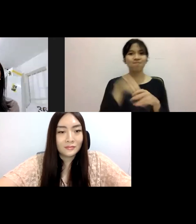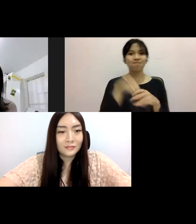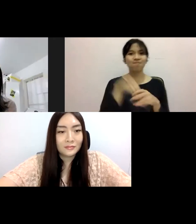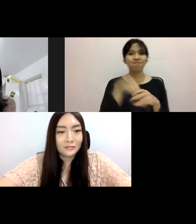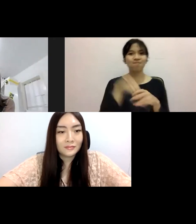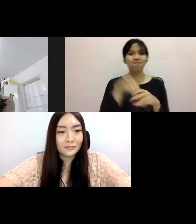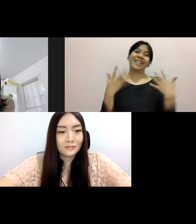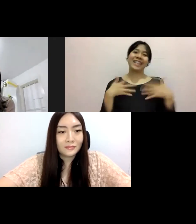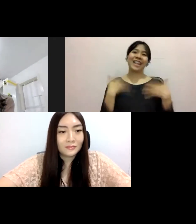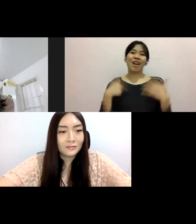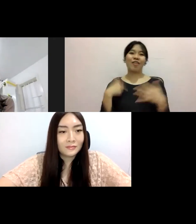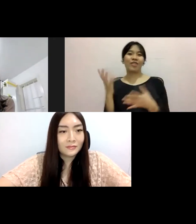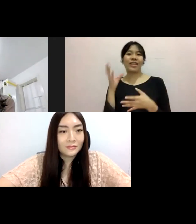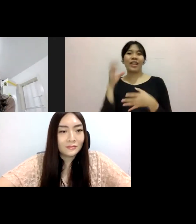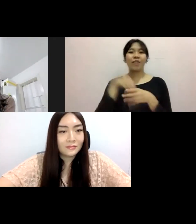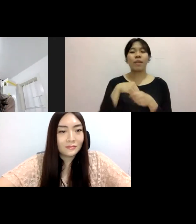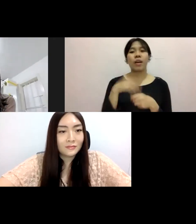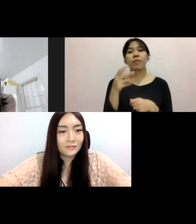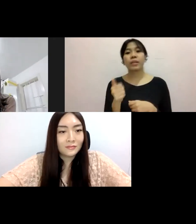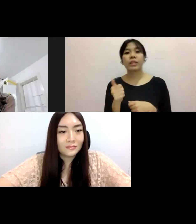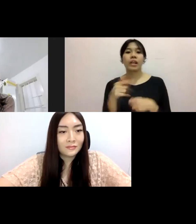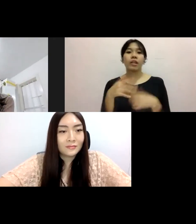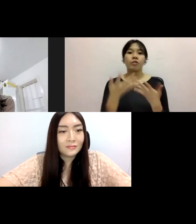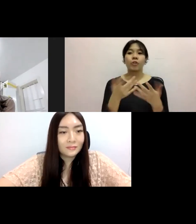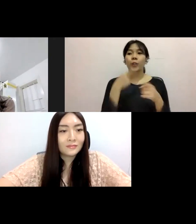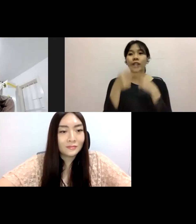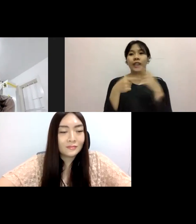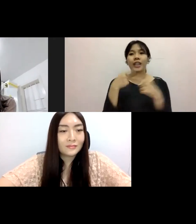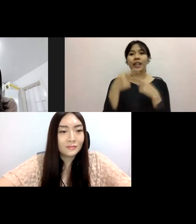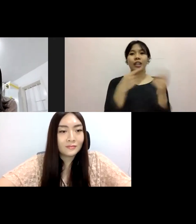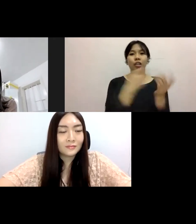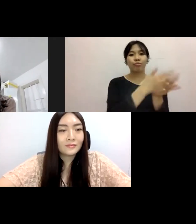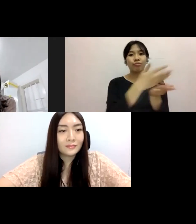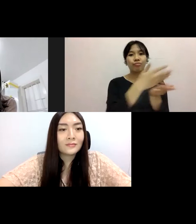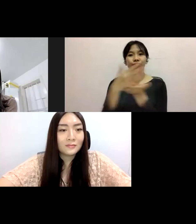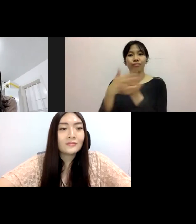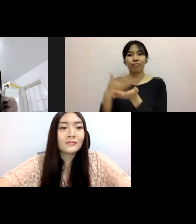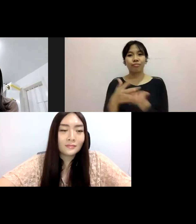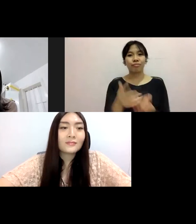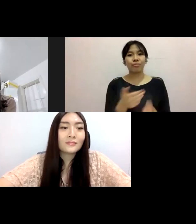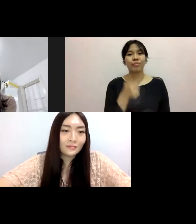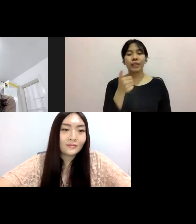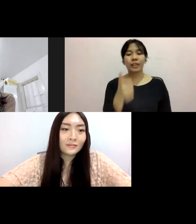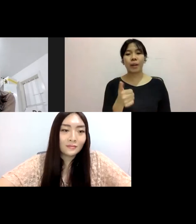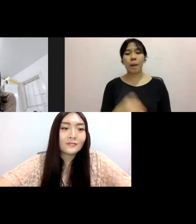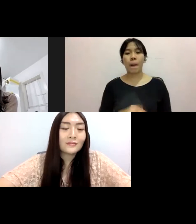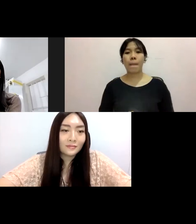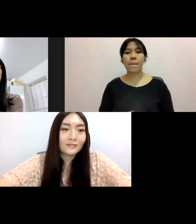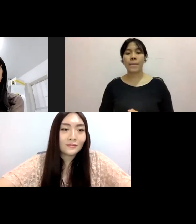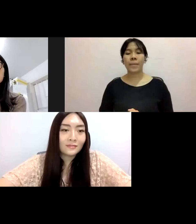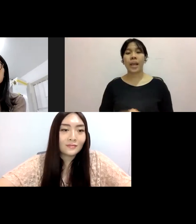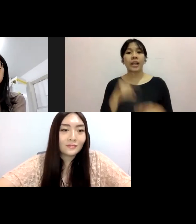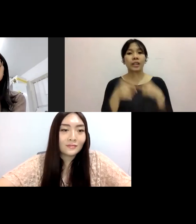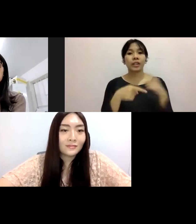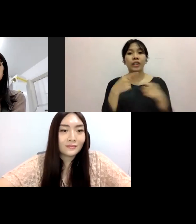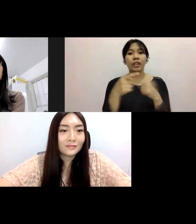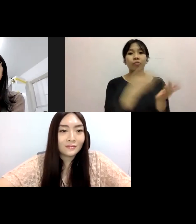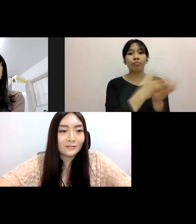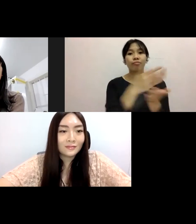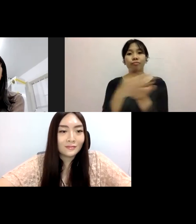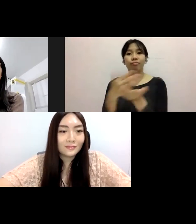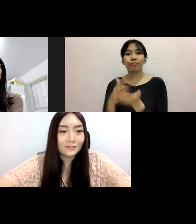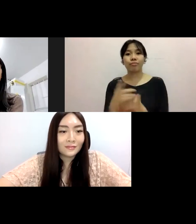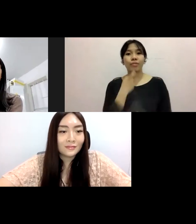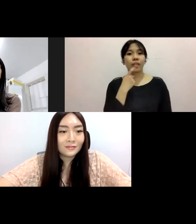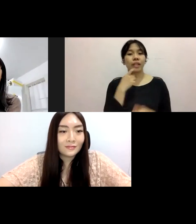relating to sexual orientation theme and genders, and etc.